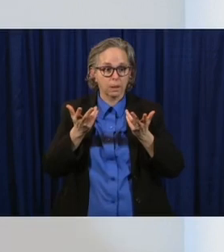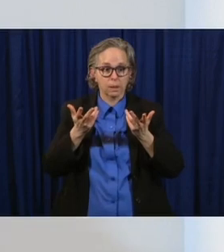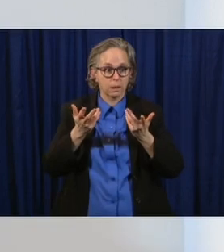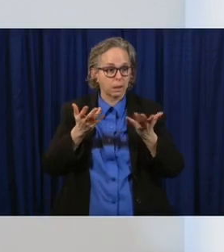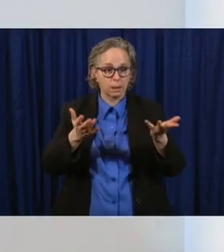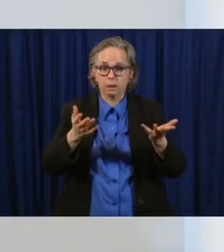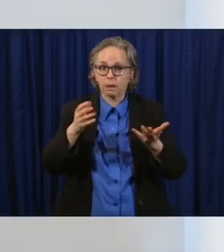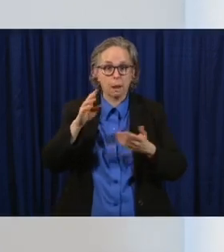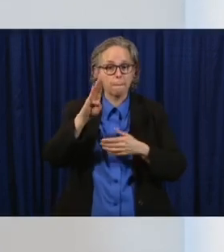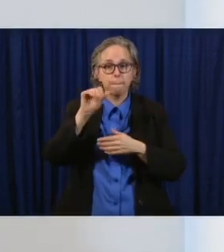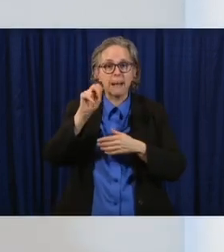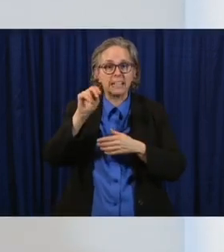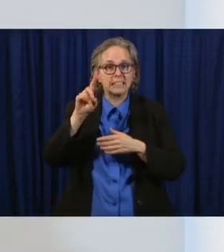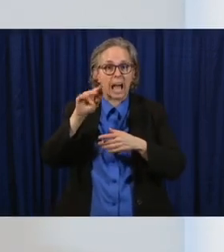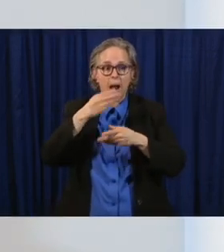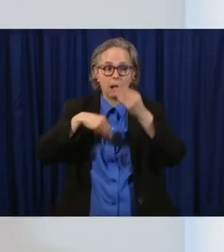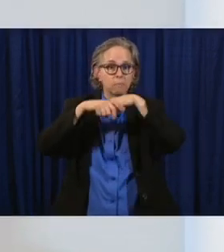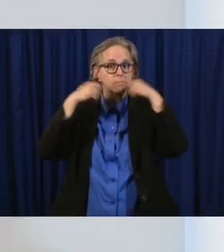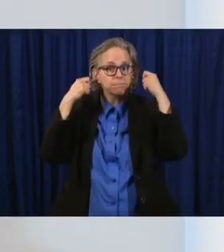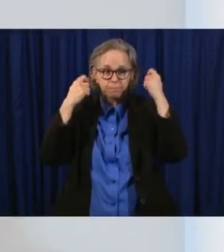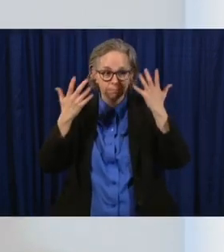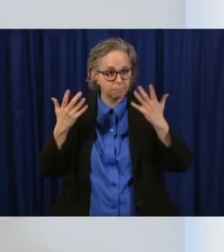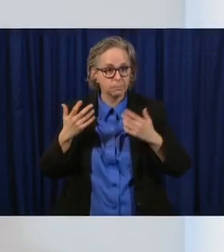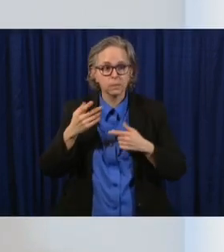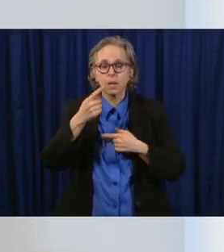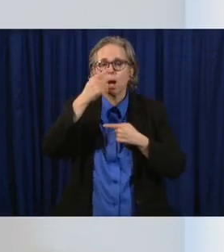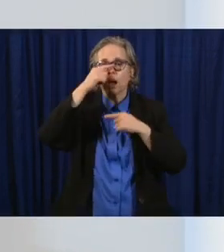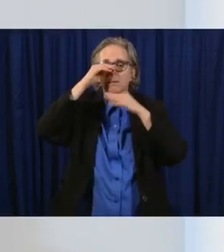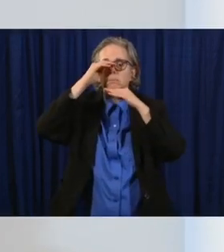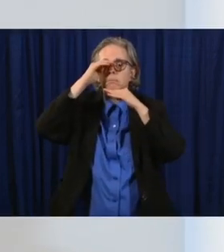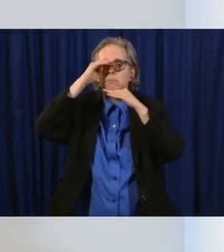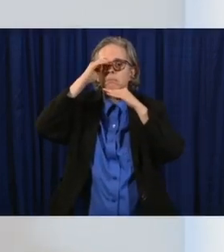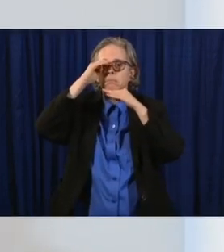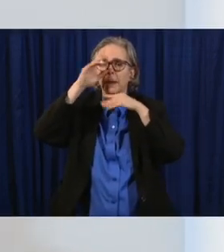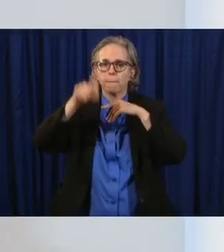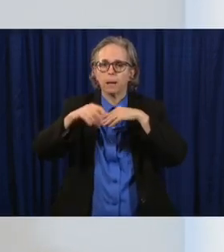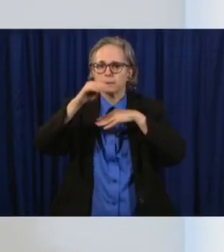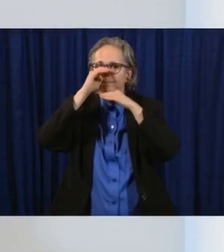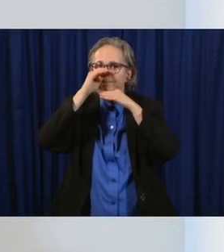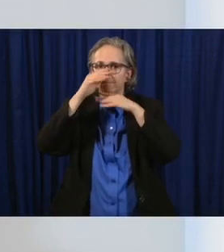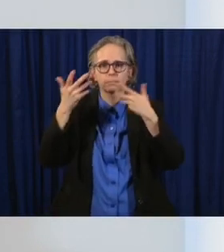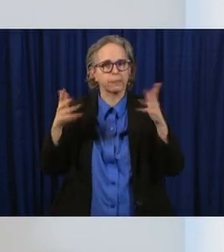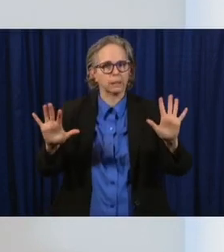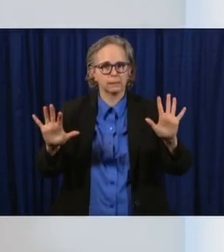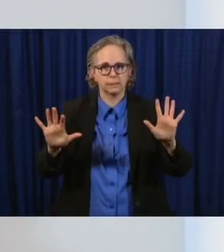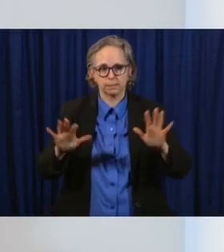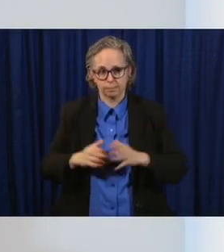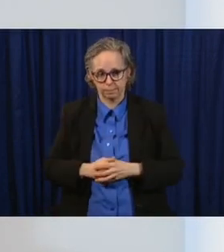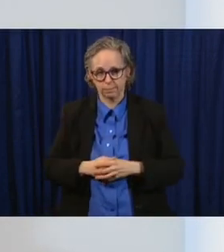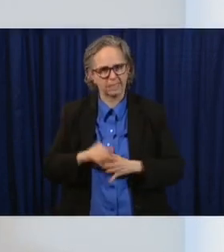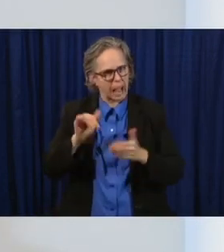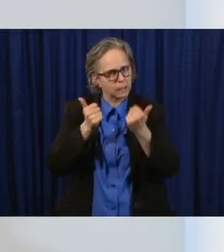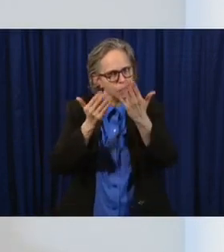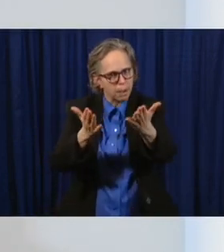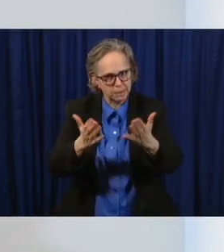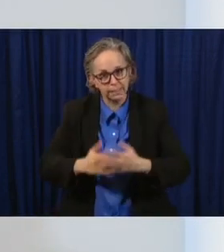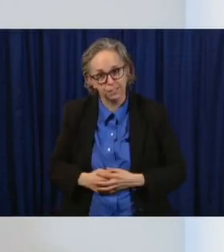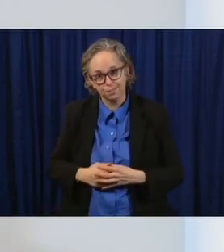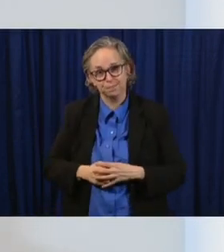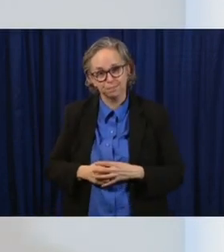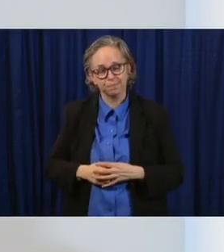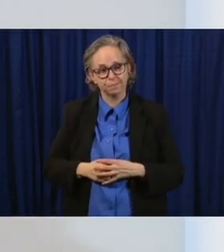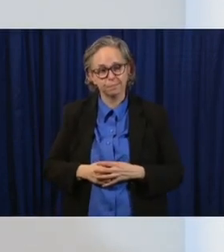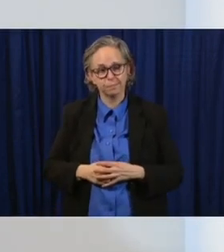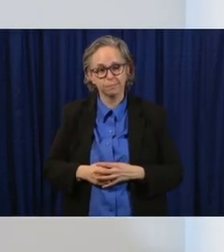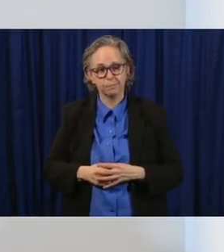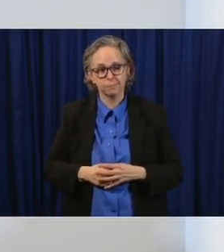cover your nose and your mouth is what the recommendation in the order is. There's not a public